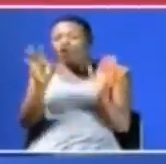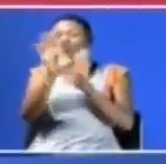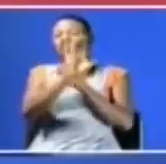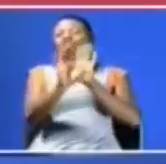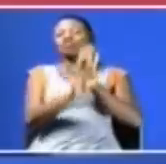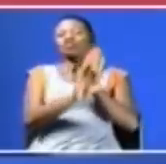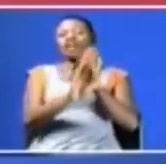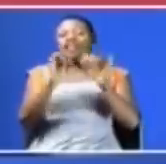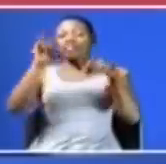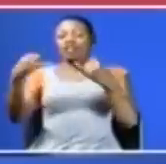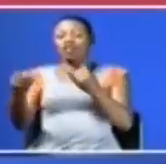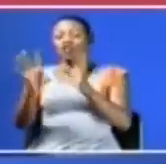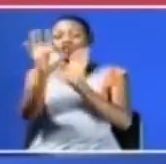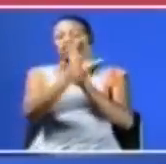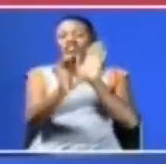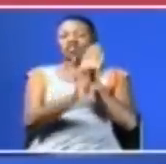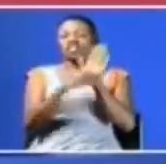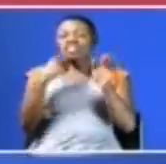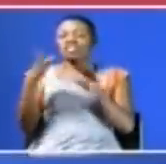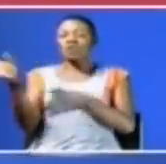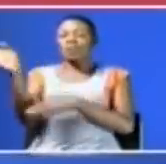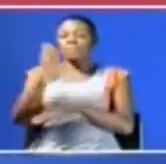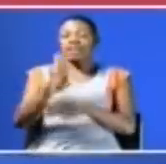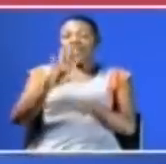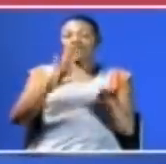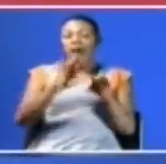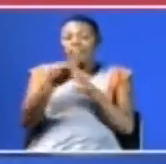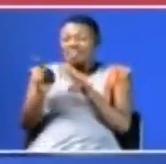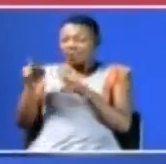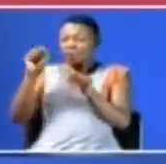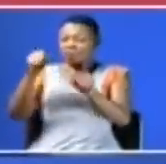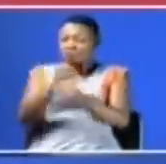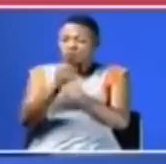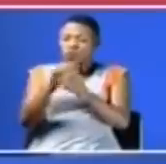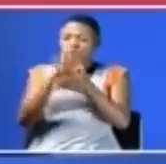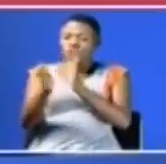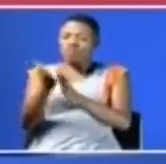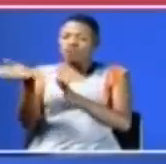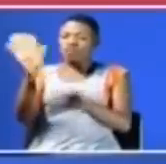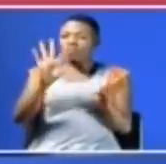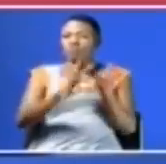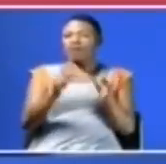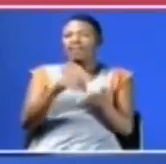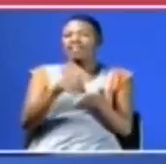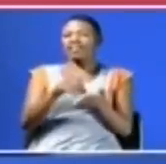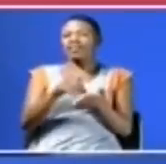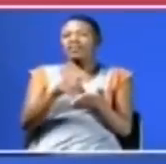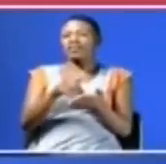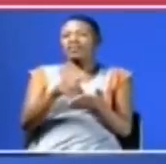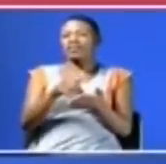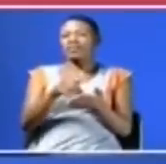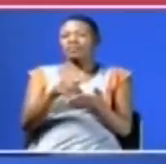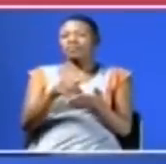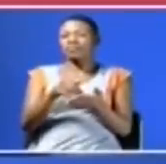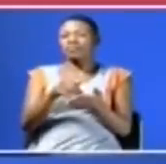the new constitution, that needs to go to a referendum. That could have been done without going to a referendum. You couldn't do it without going to a referendum. Mm-hmm. It was not